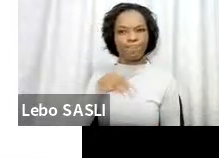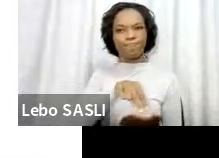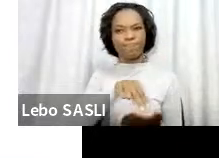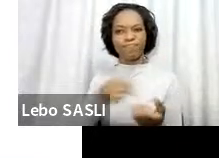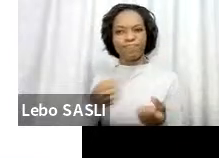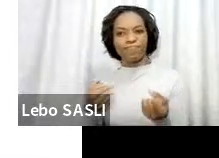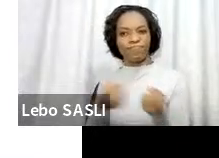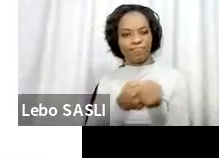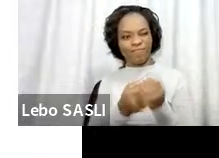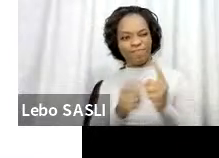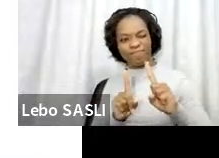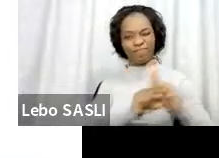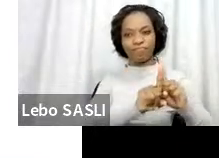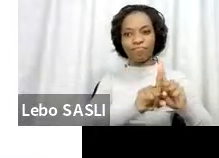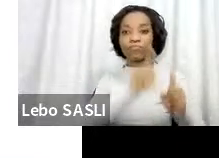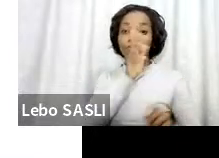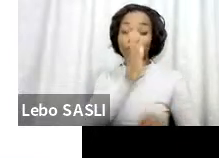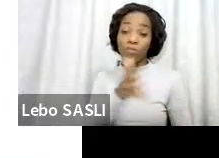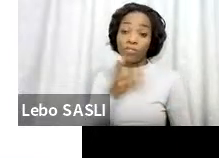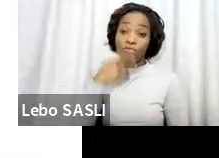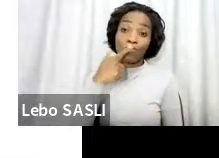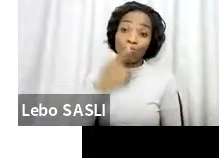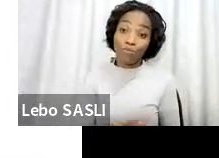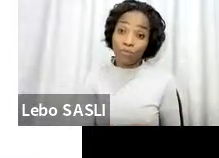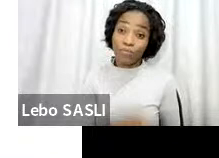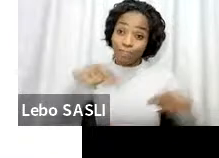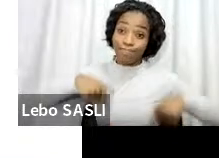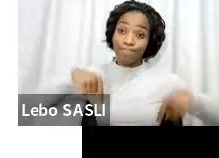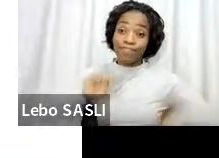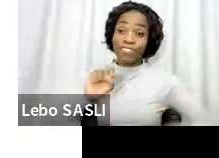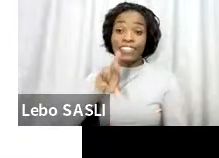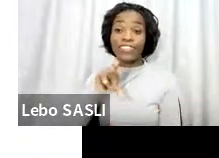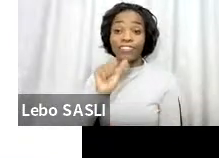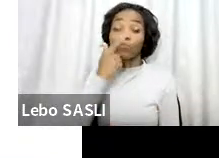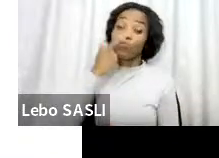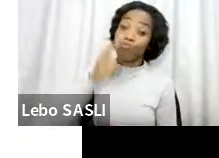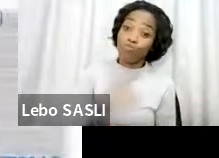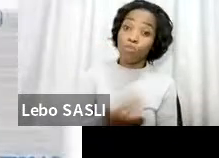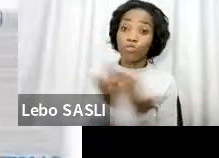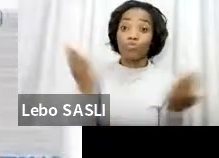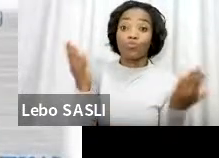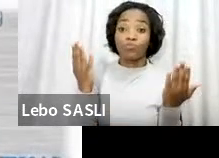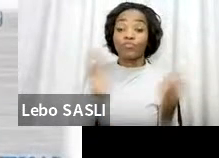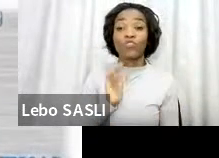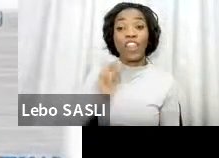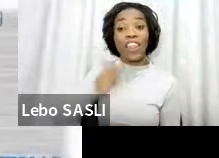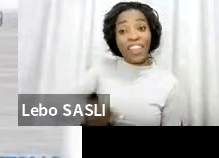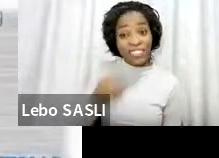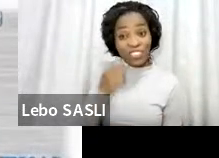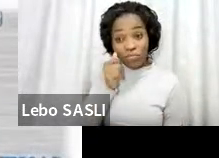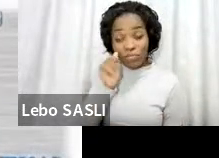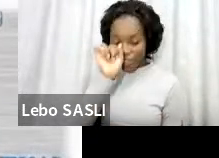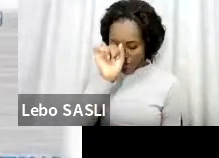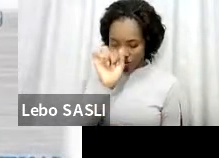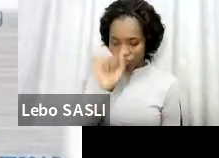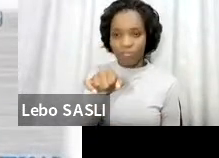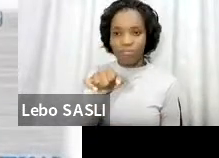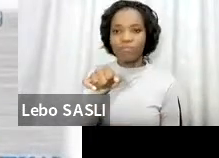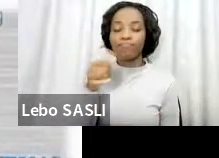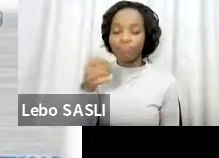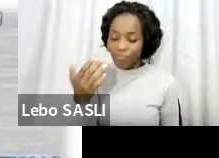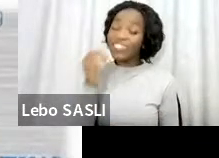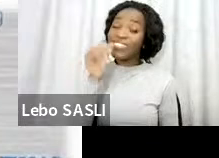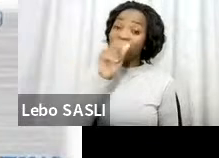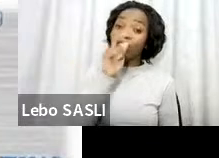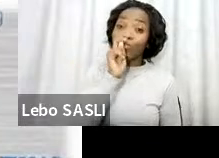and with you. This is the promise which this organization is saying to you. Ladies and gentlemen, yes, while we need to